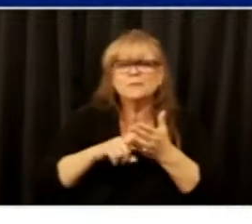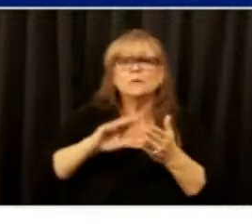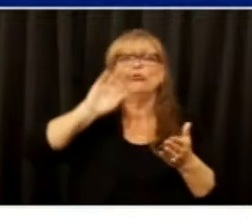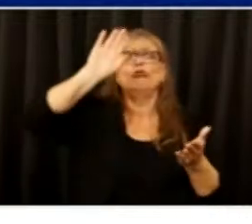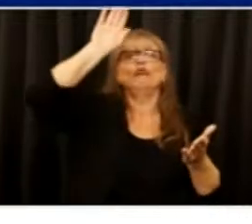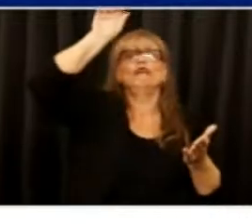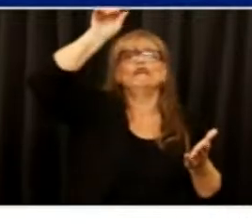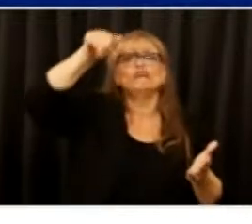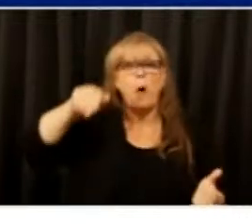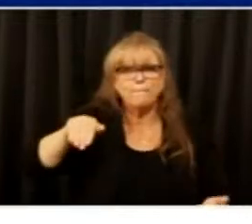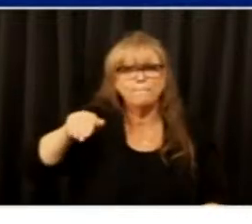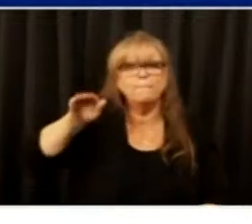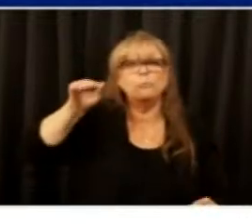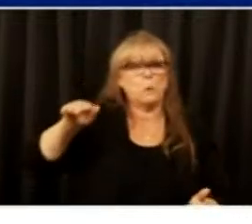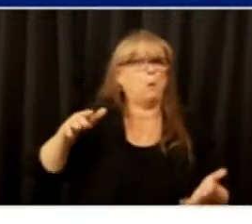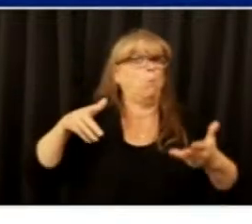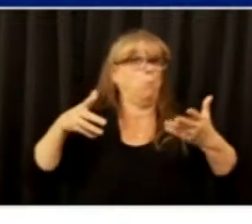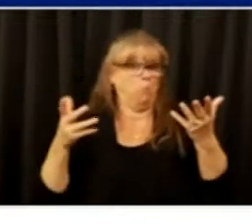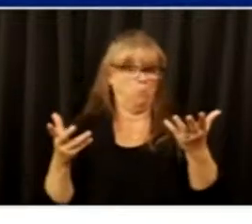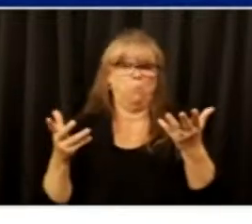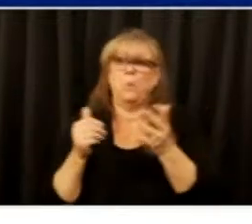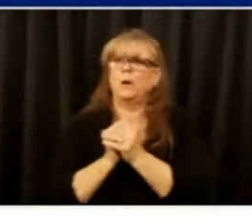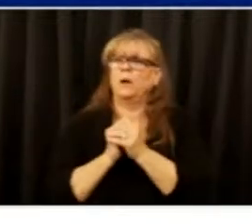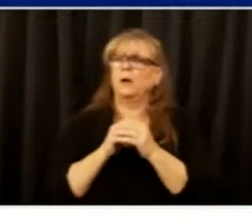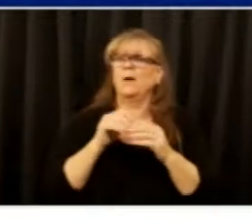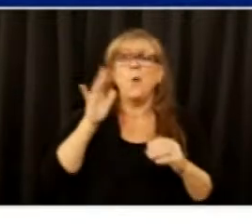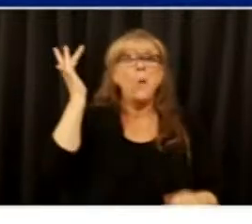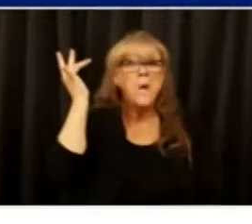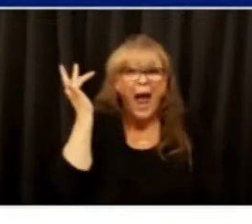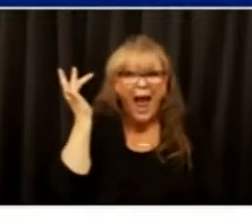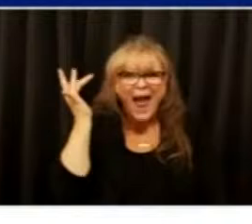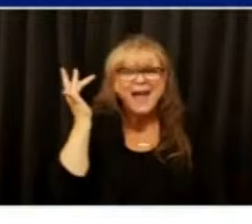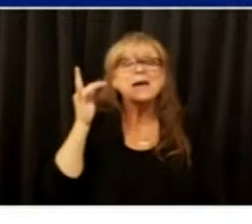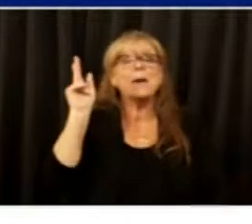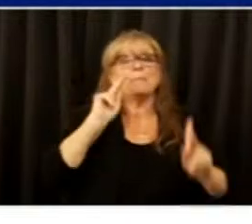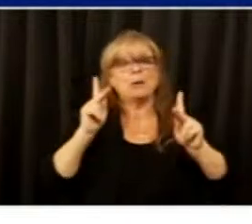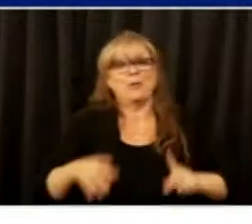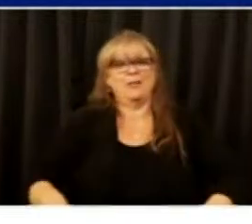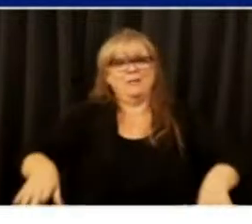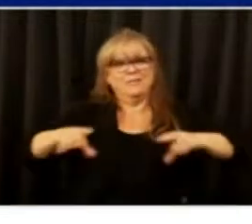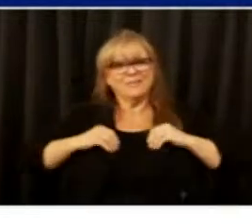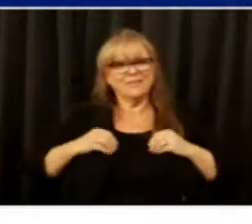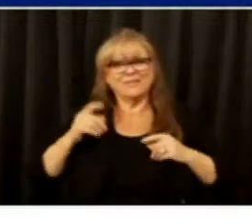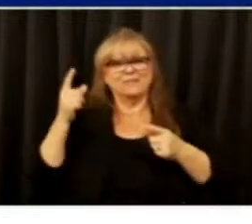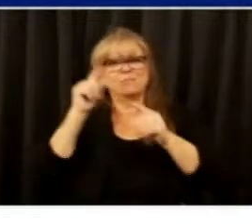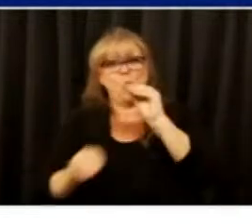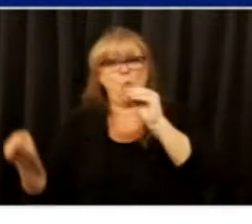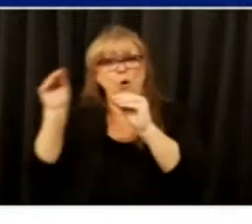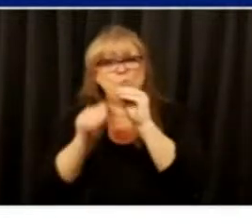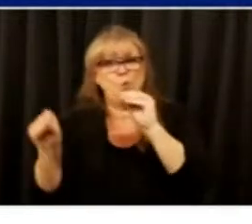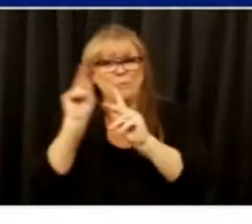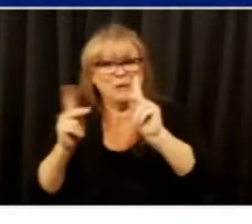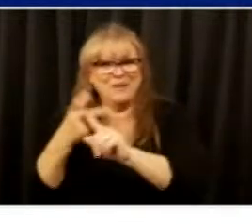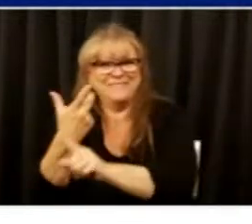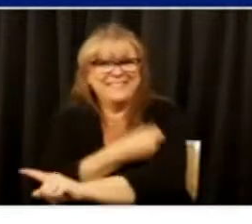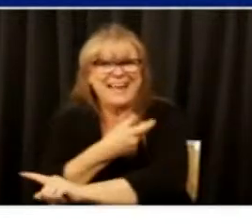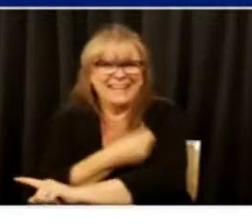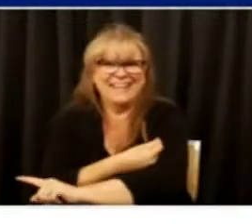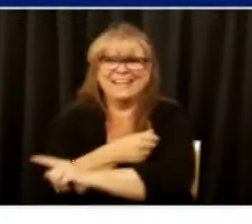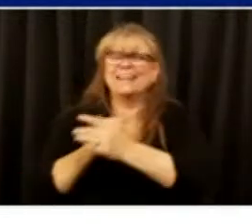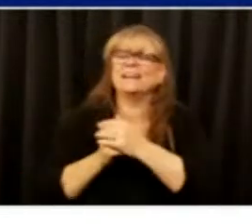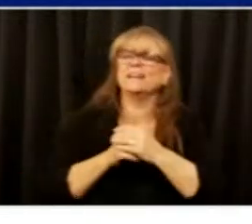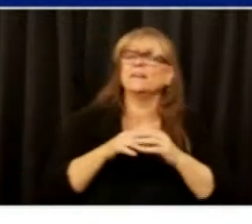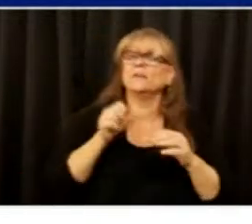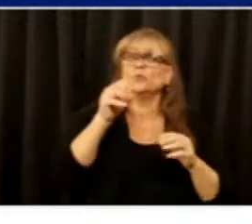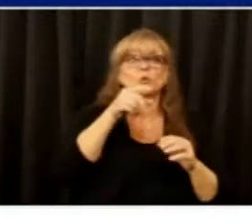of vaccination rates rising in Colorado. We're seeing direct protection for individuals who have been vaccinated. And that